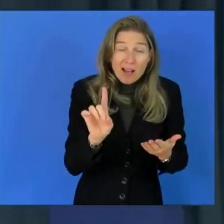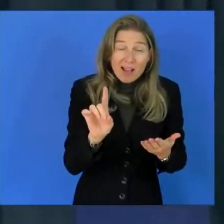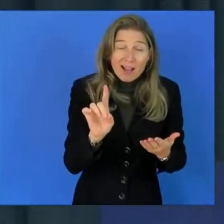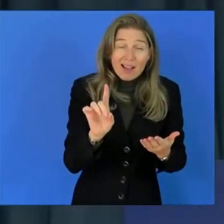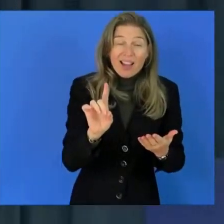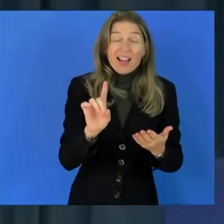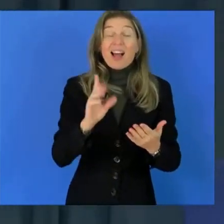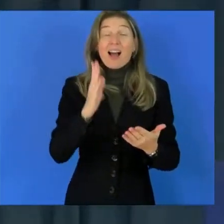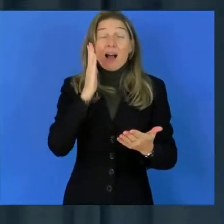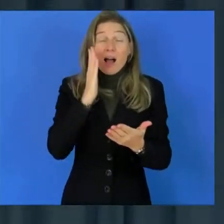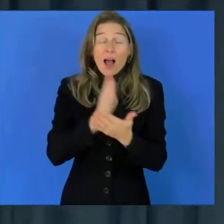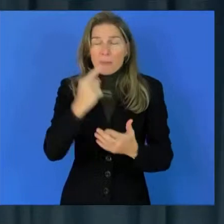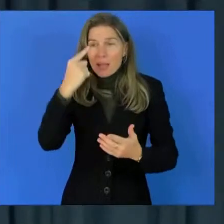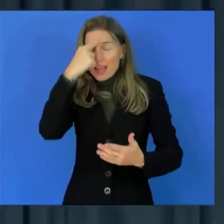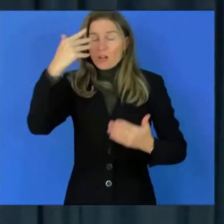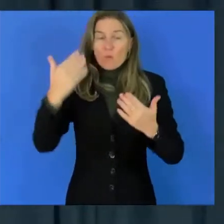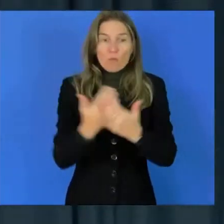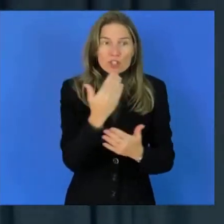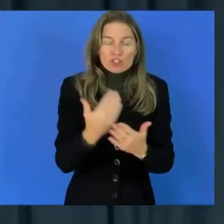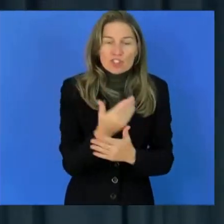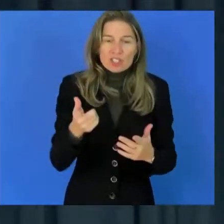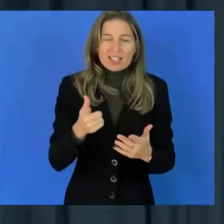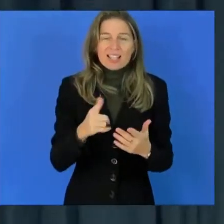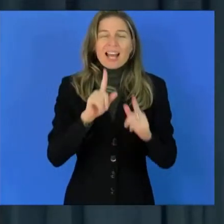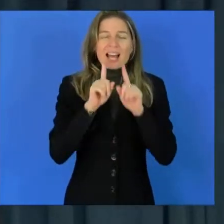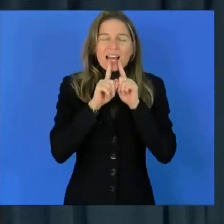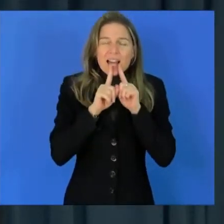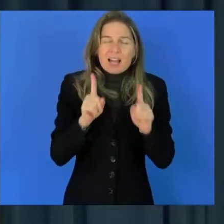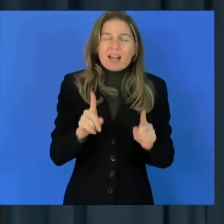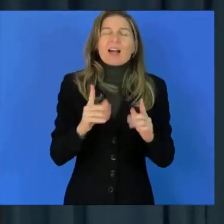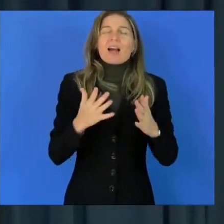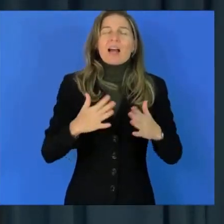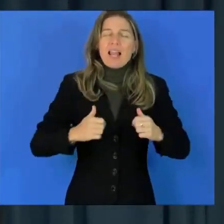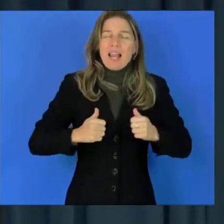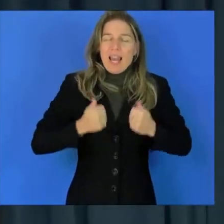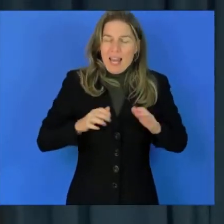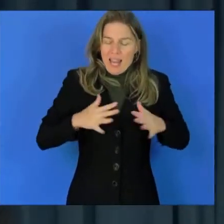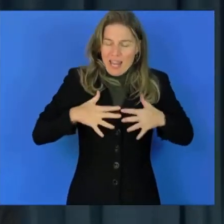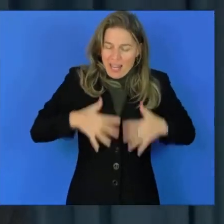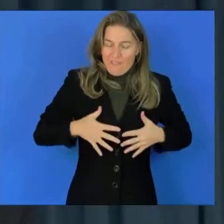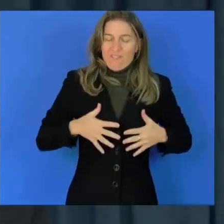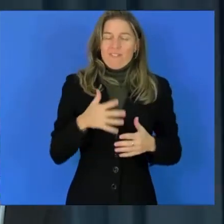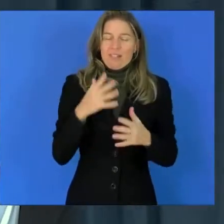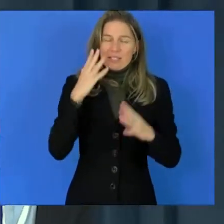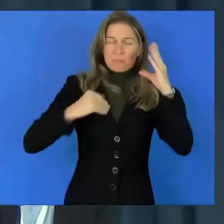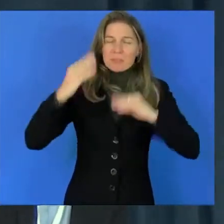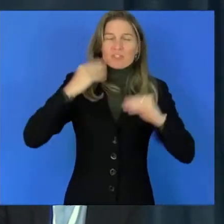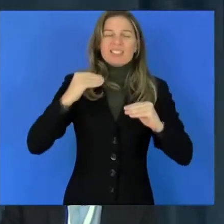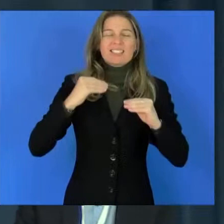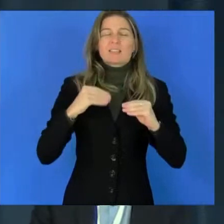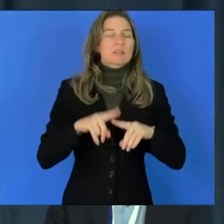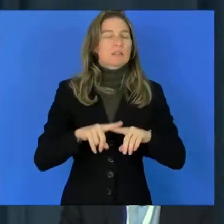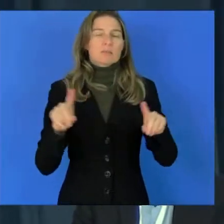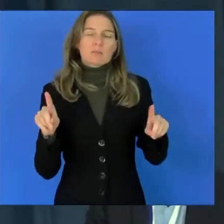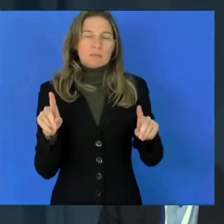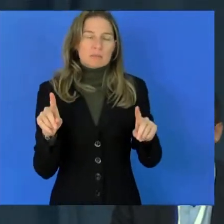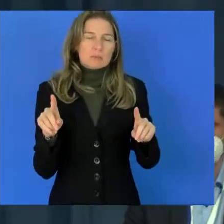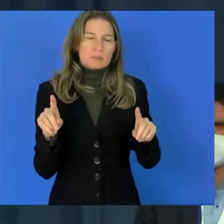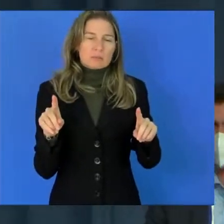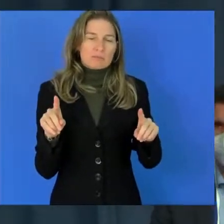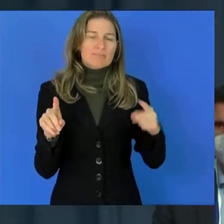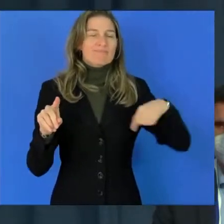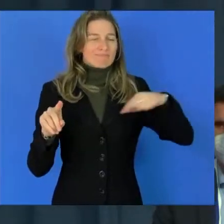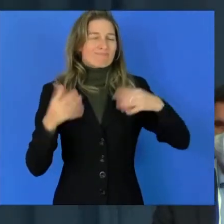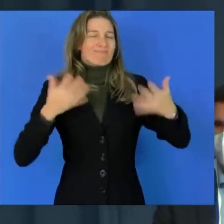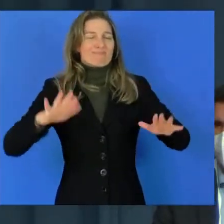We've proven it now. And many years we've come into this hall and said, how can we make sure that we normalize and